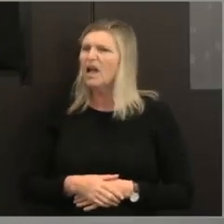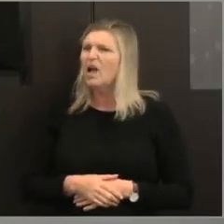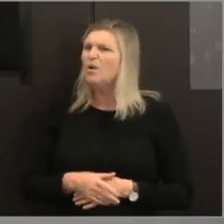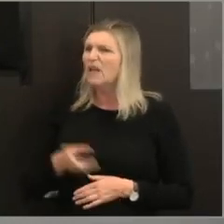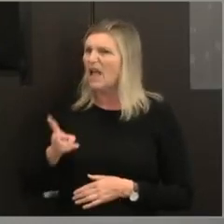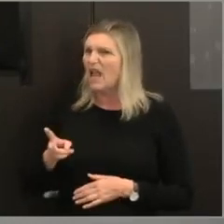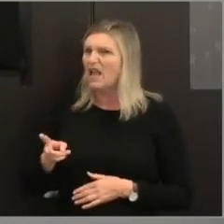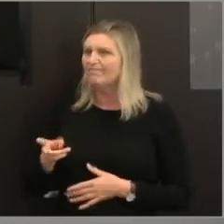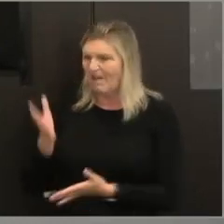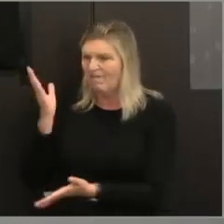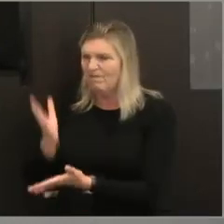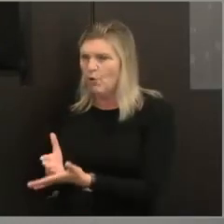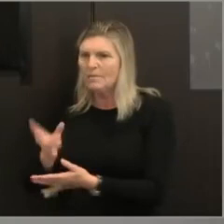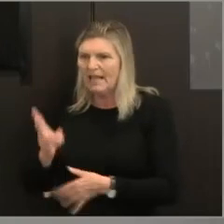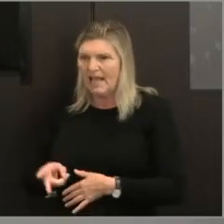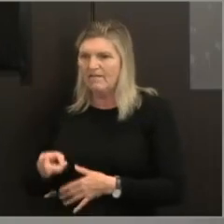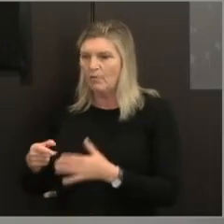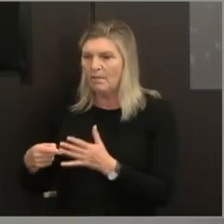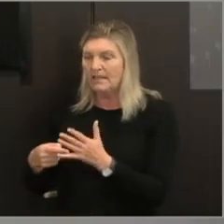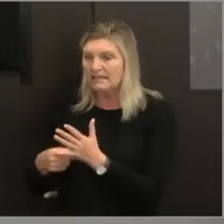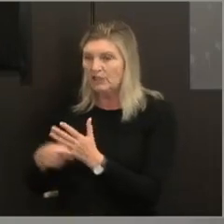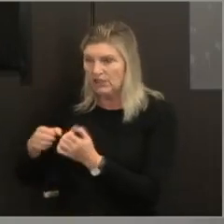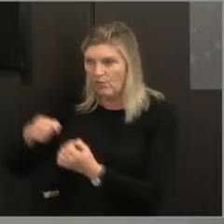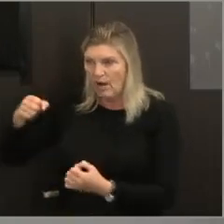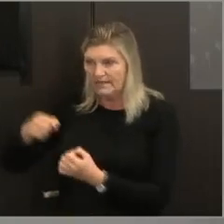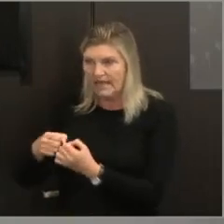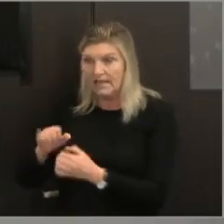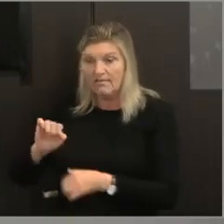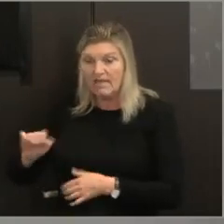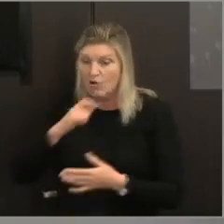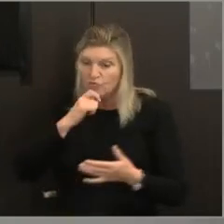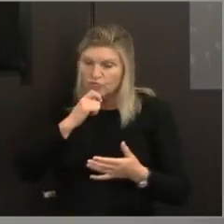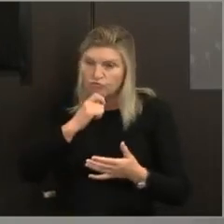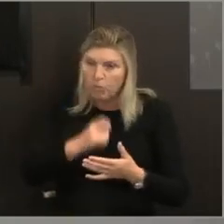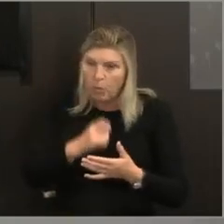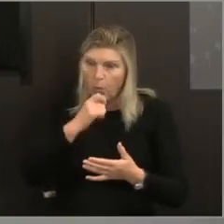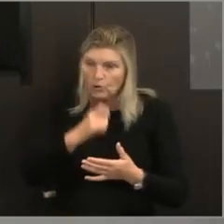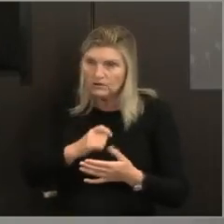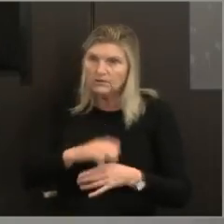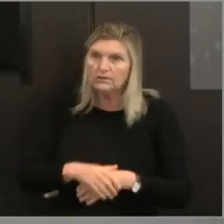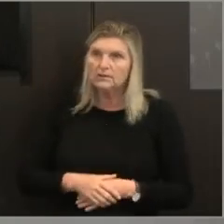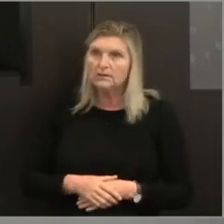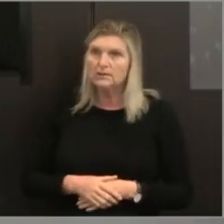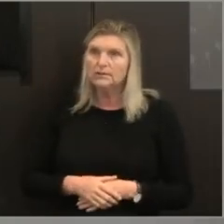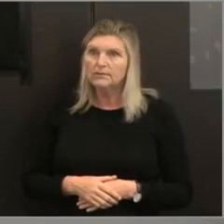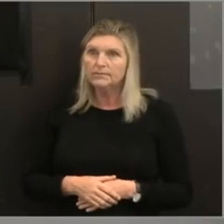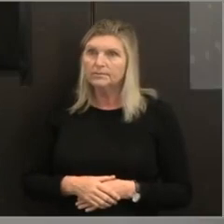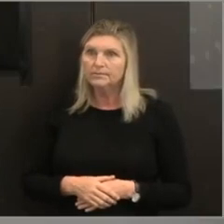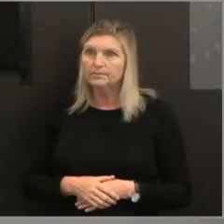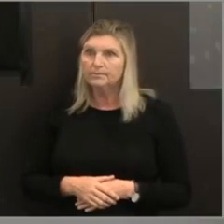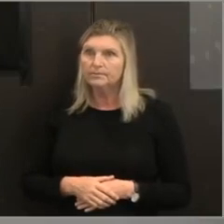in its first stage report on the Paparahi o Te Raki claim, he whakaputanga me Te